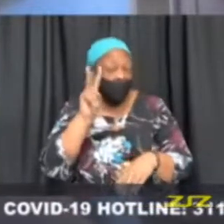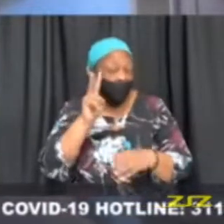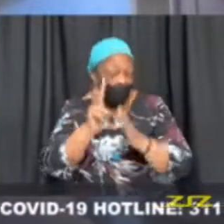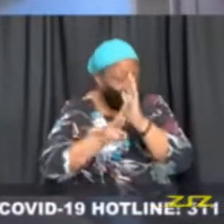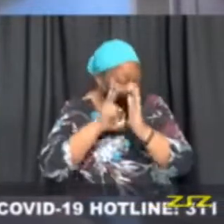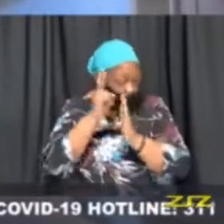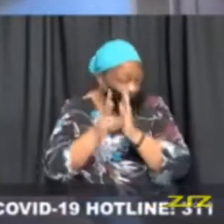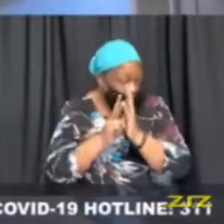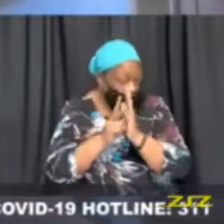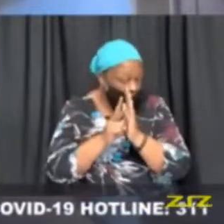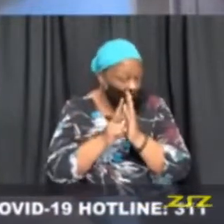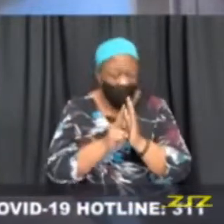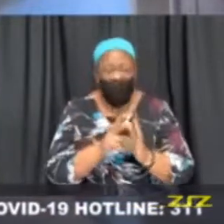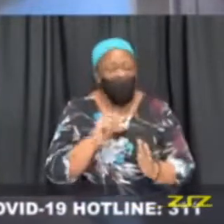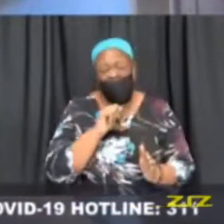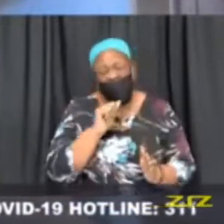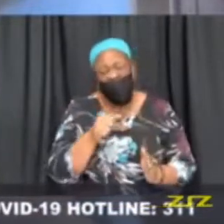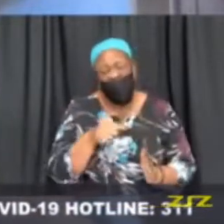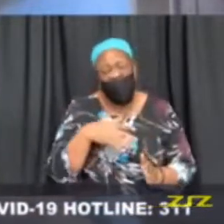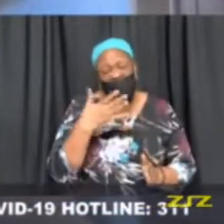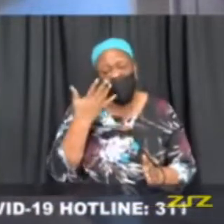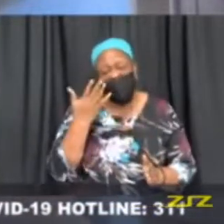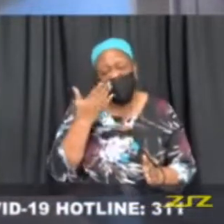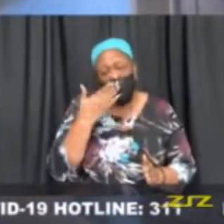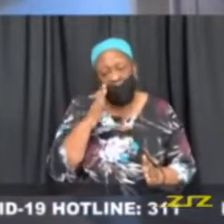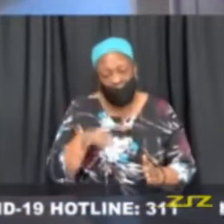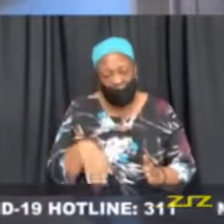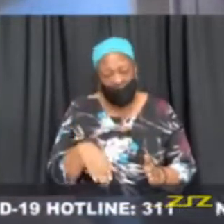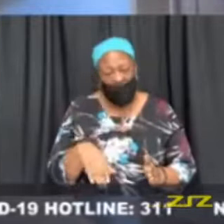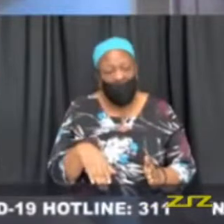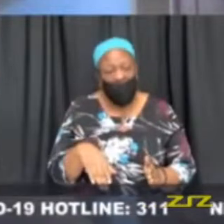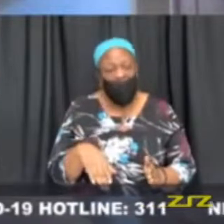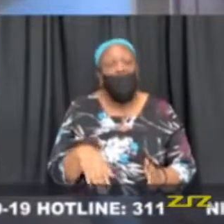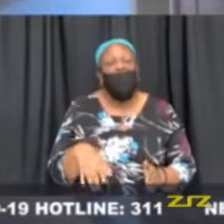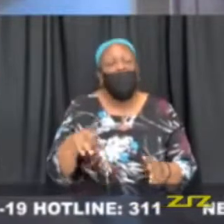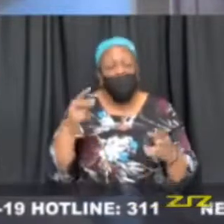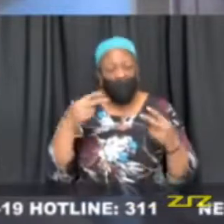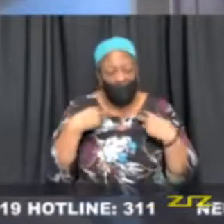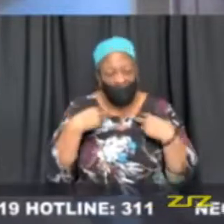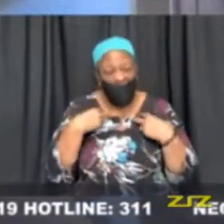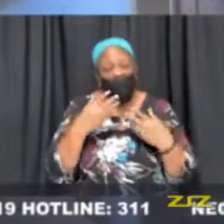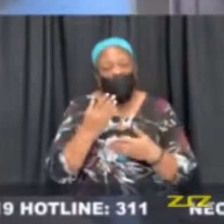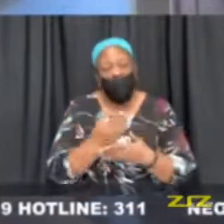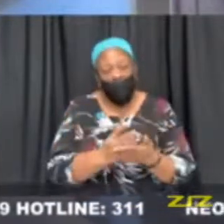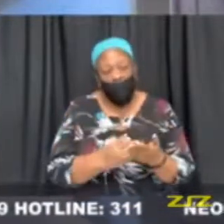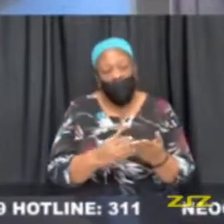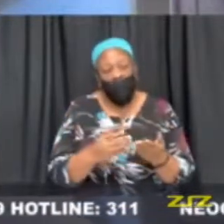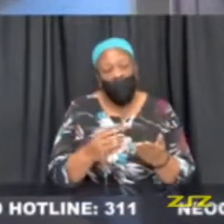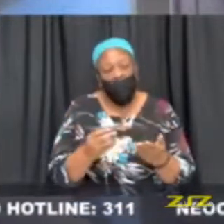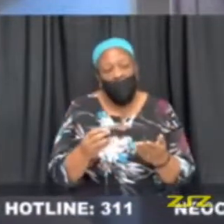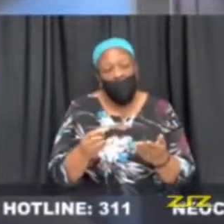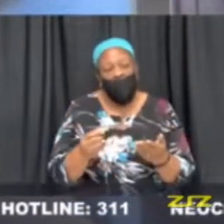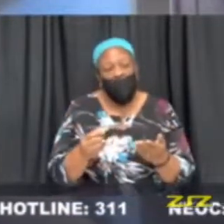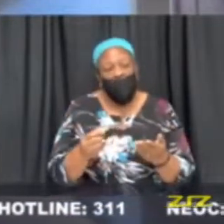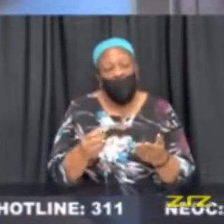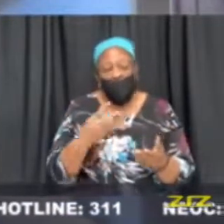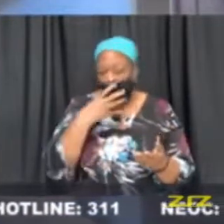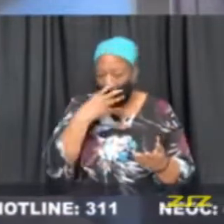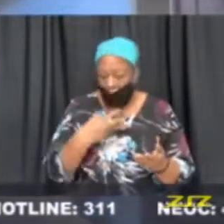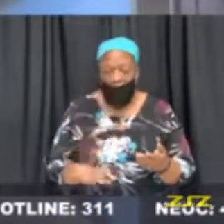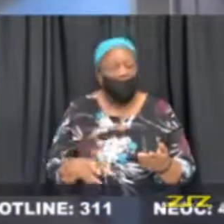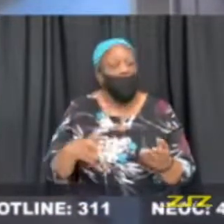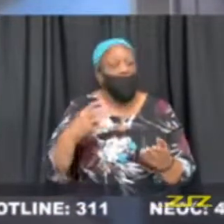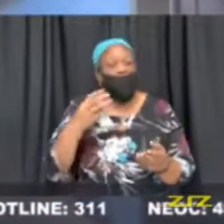unusual for the Amiga, and it does not indicate that there is an increase in the activity of the volcano. The